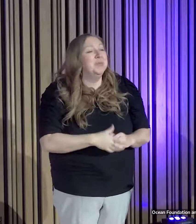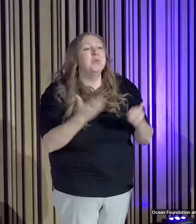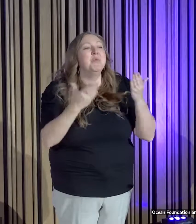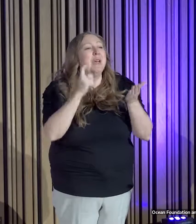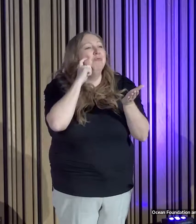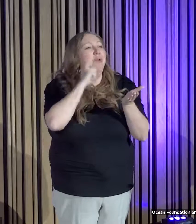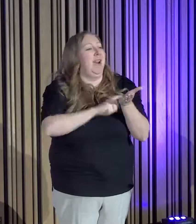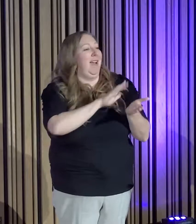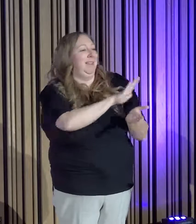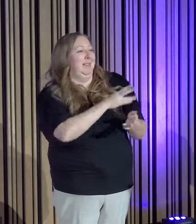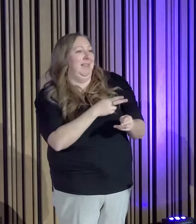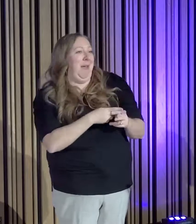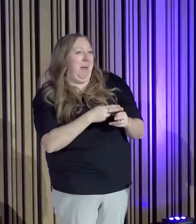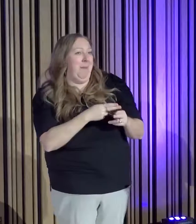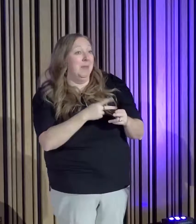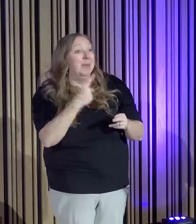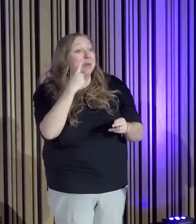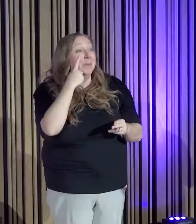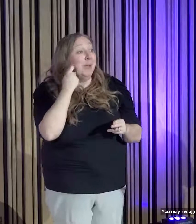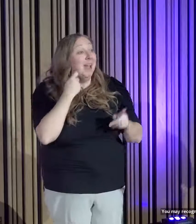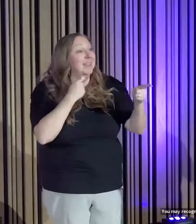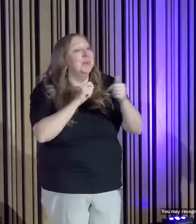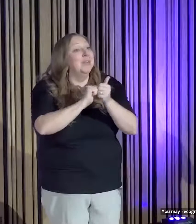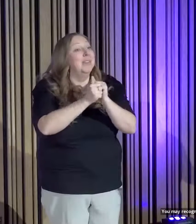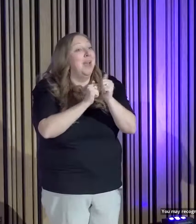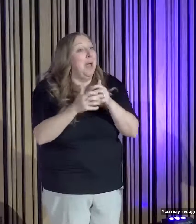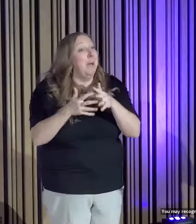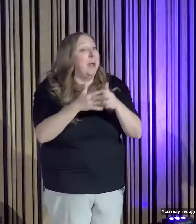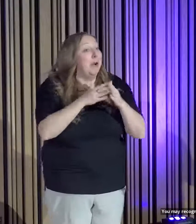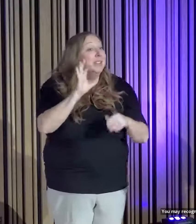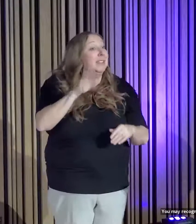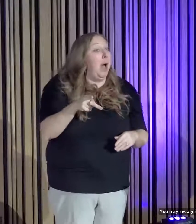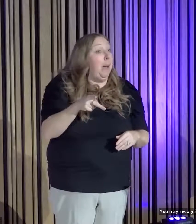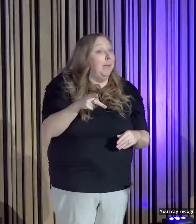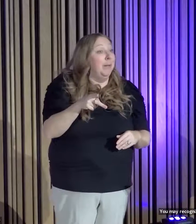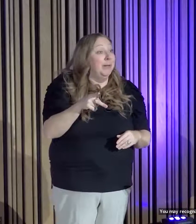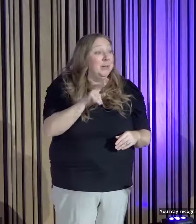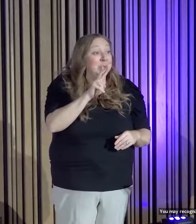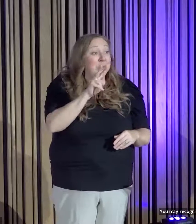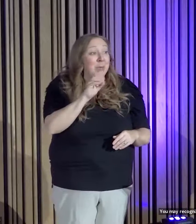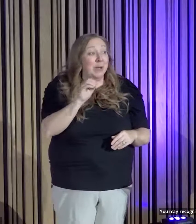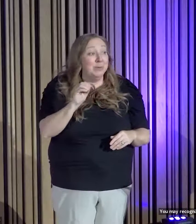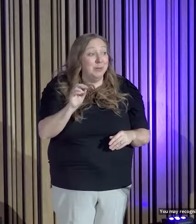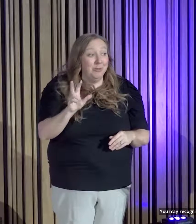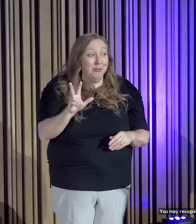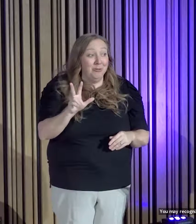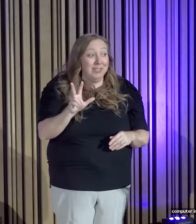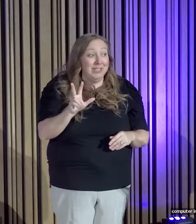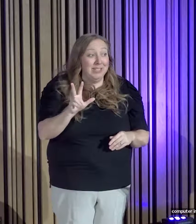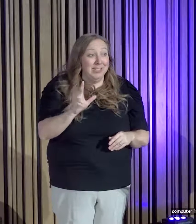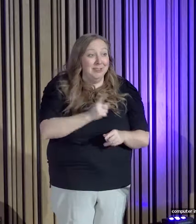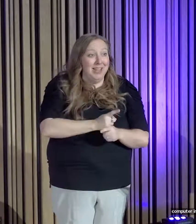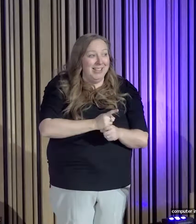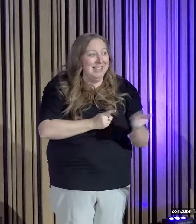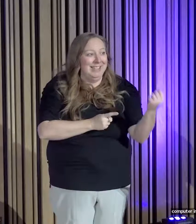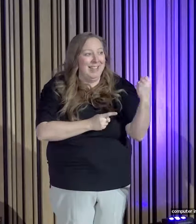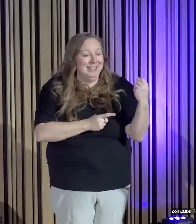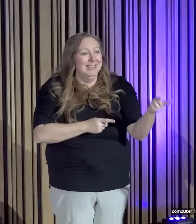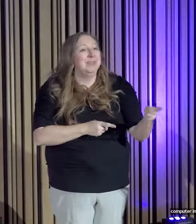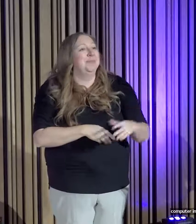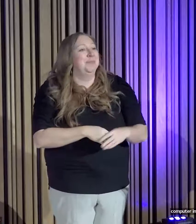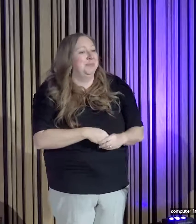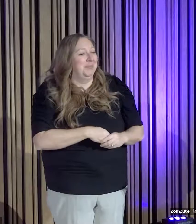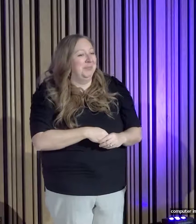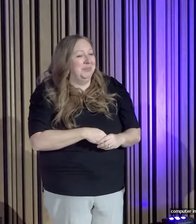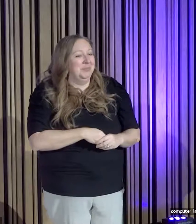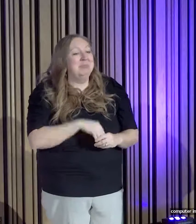recognize his name because he was also a competitor in the America's Cup in 2000 to 2003. Is that correct? So that's